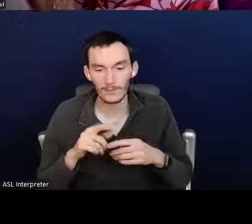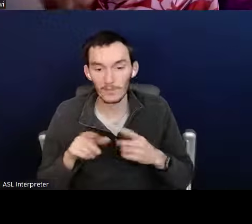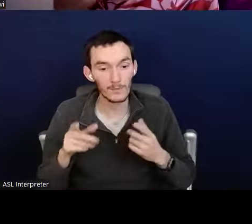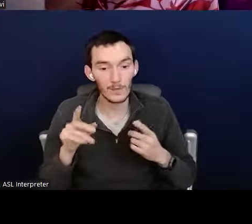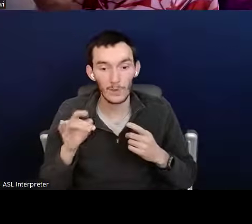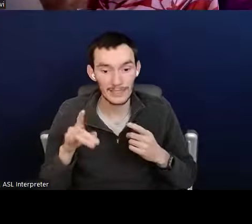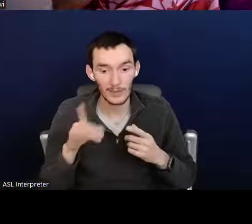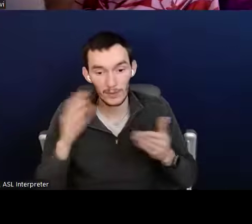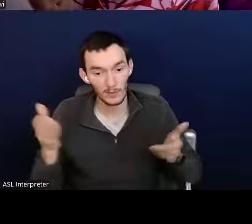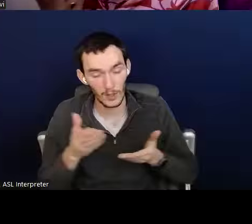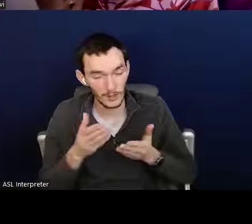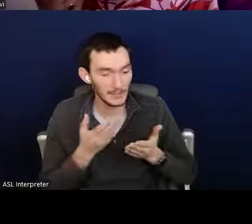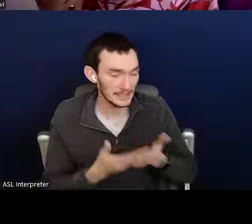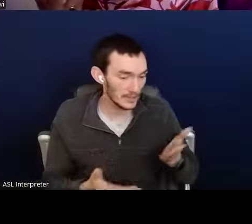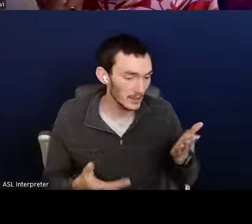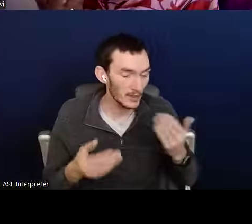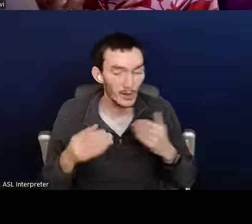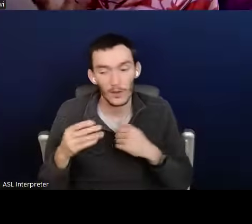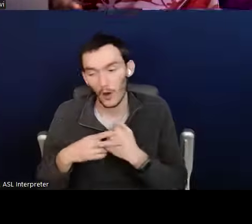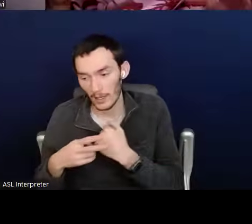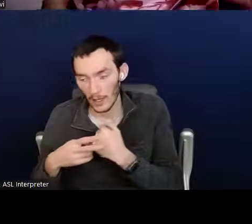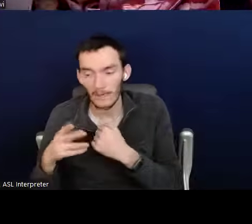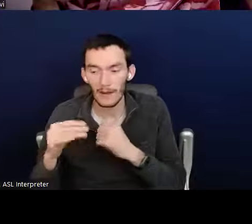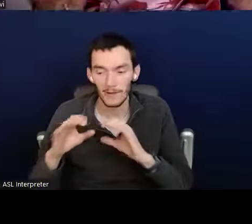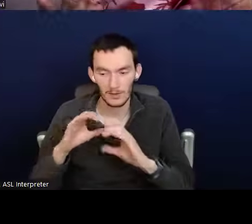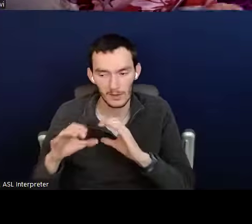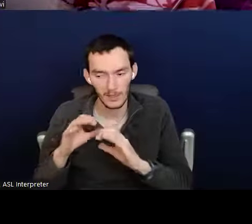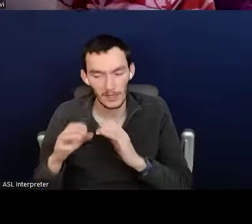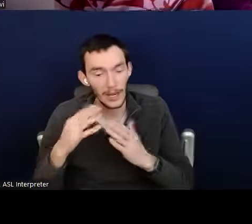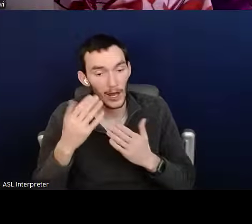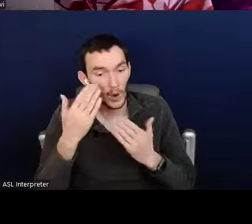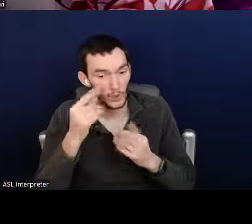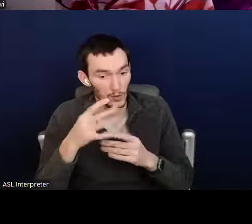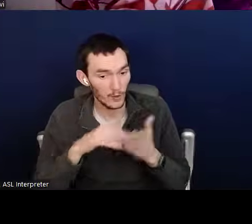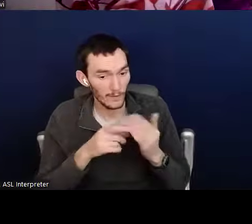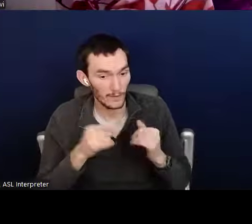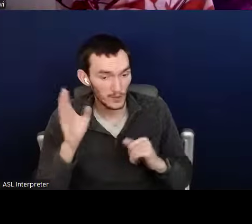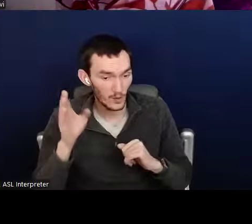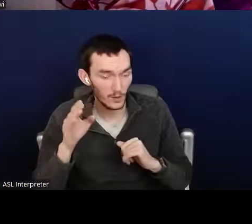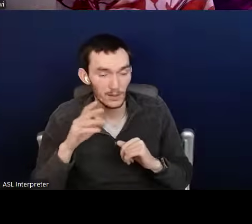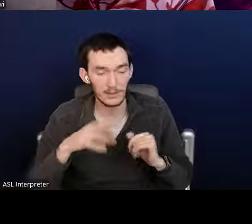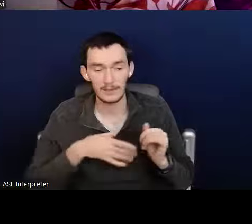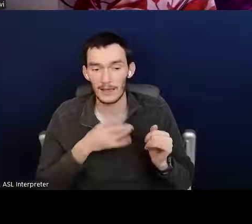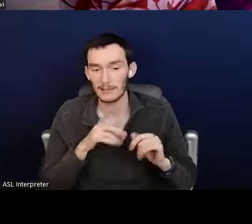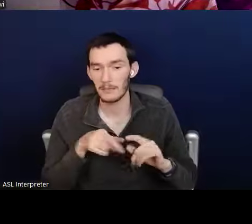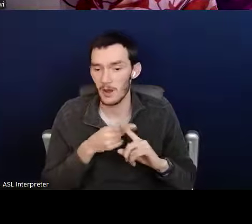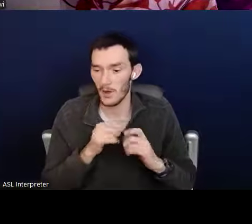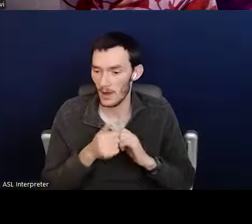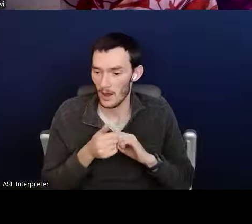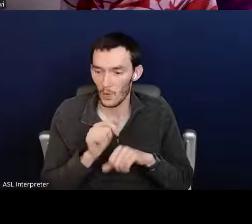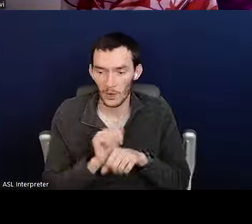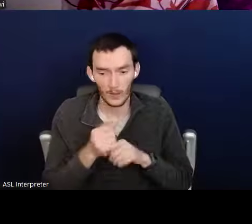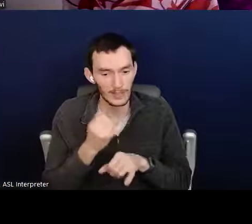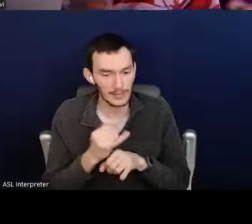together materiality, the archive, and ethnographic conversations. And I hope what you've gotten from this talk is a sense of how working with the archaeological site,